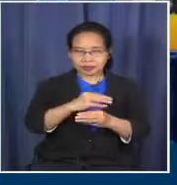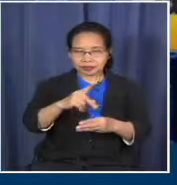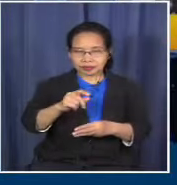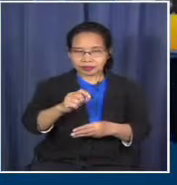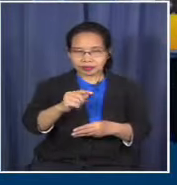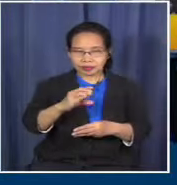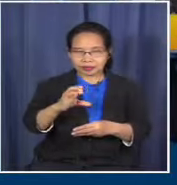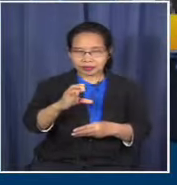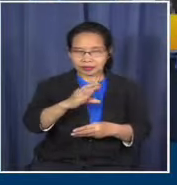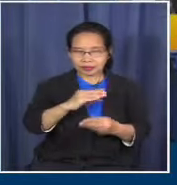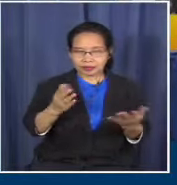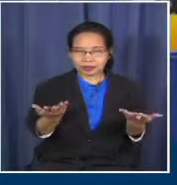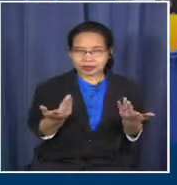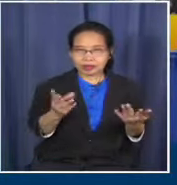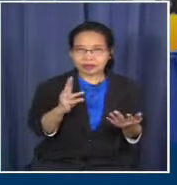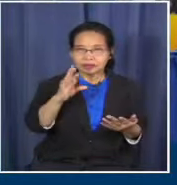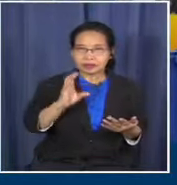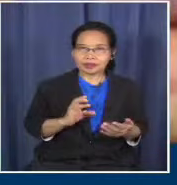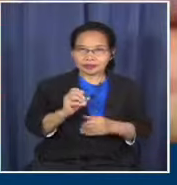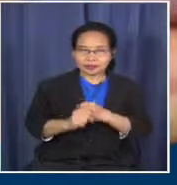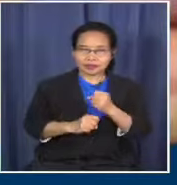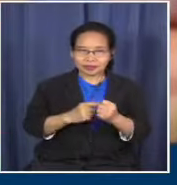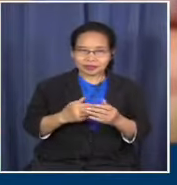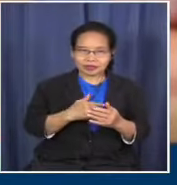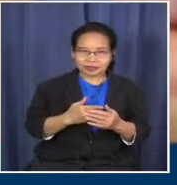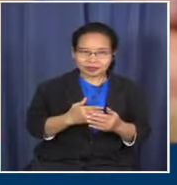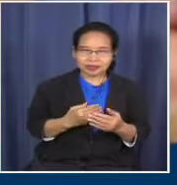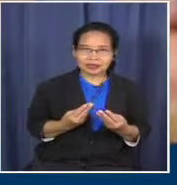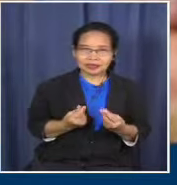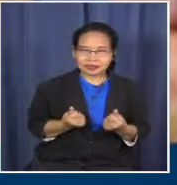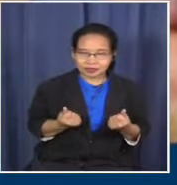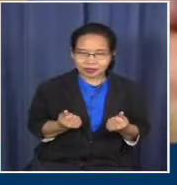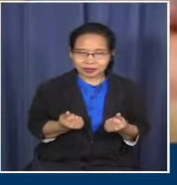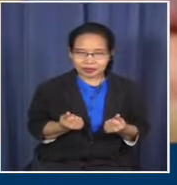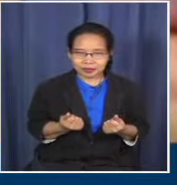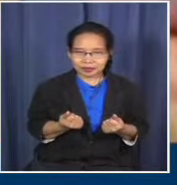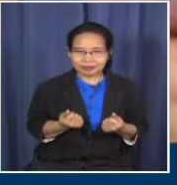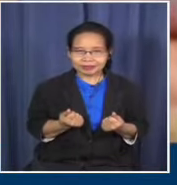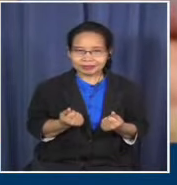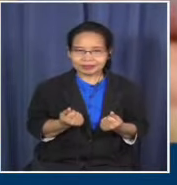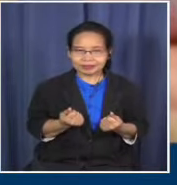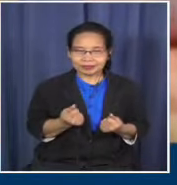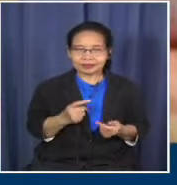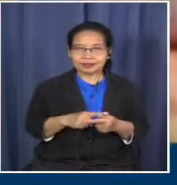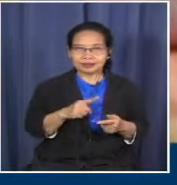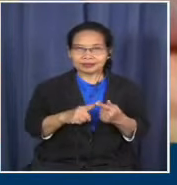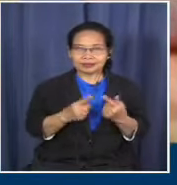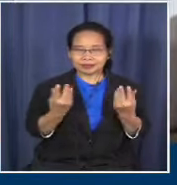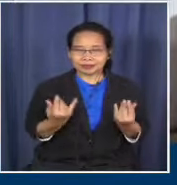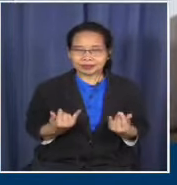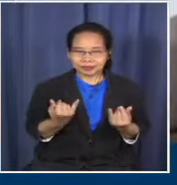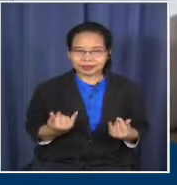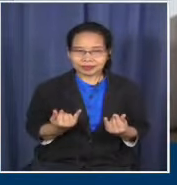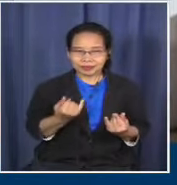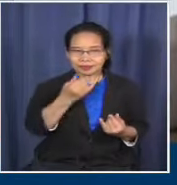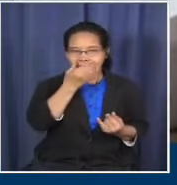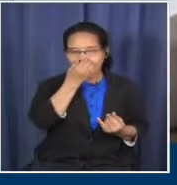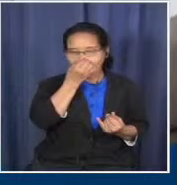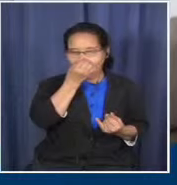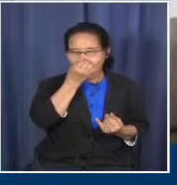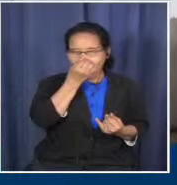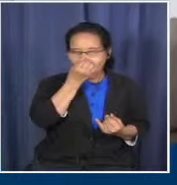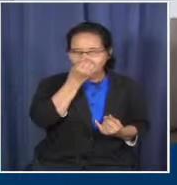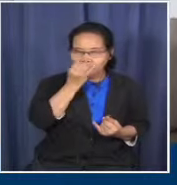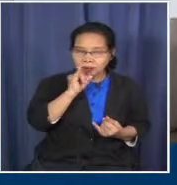those disposable diapers are made of plastic. They don't decompose. You have to wait many, many years for them